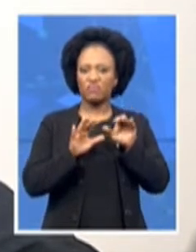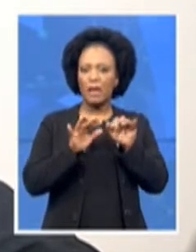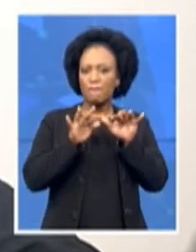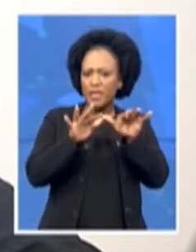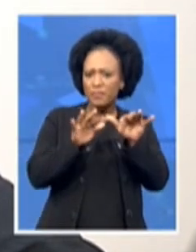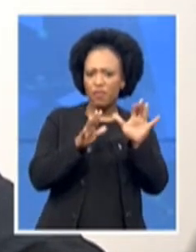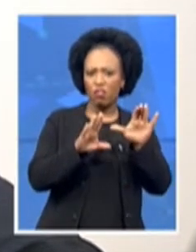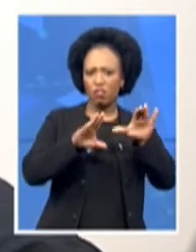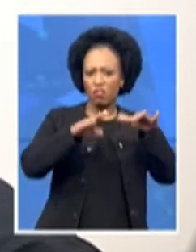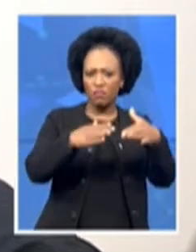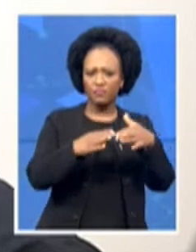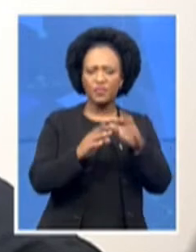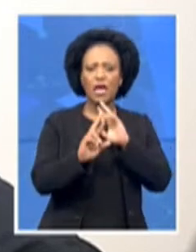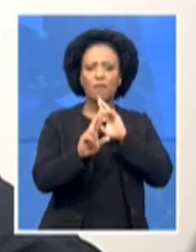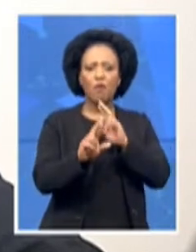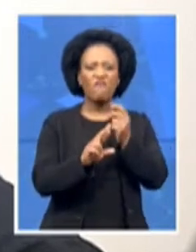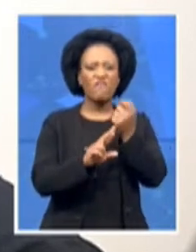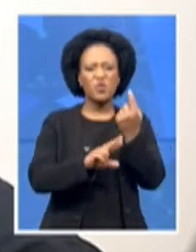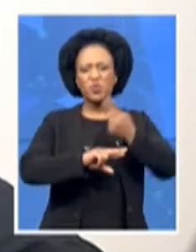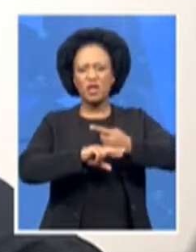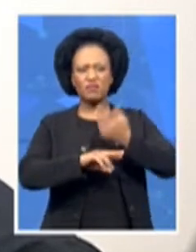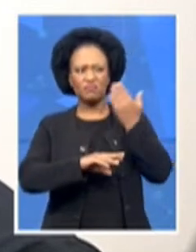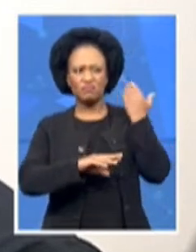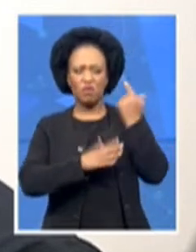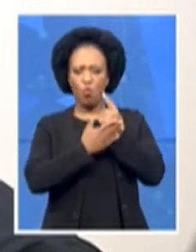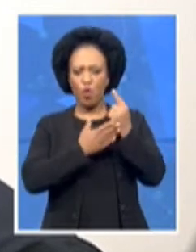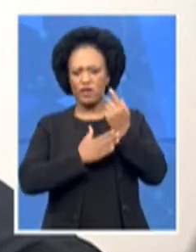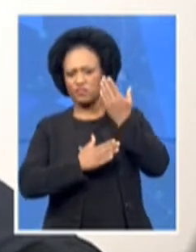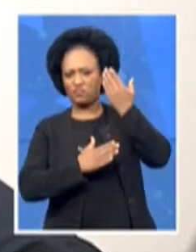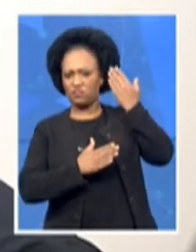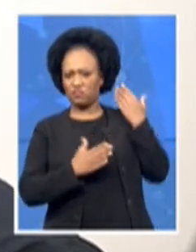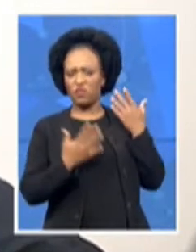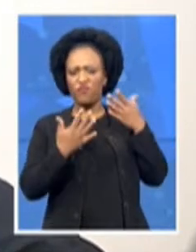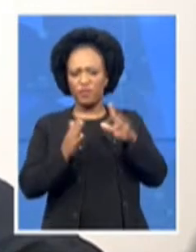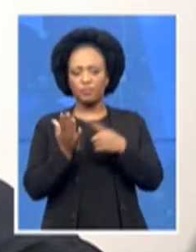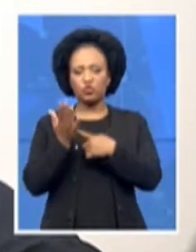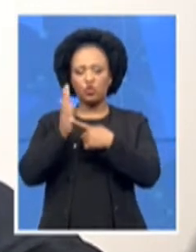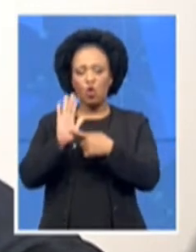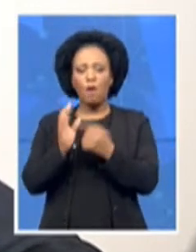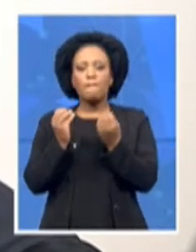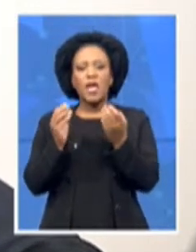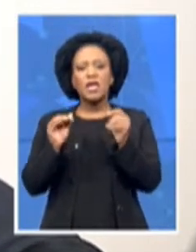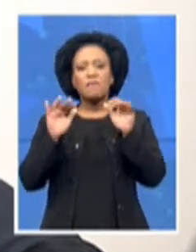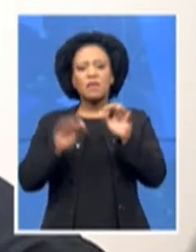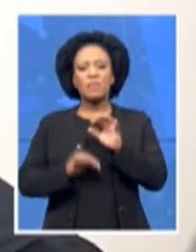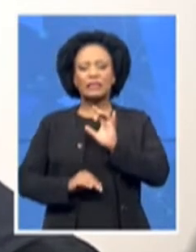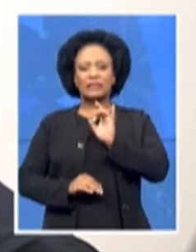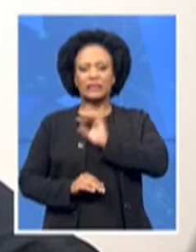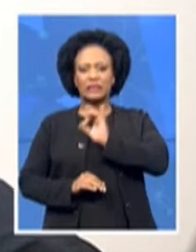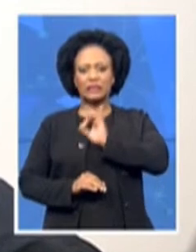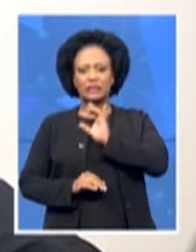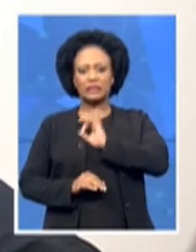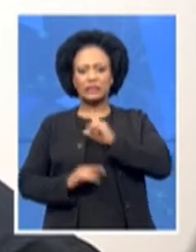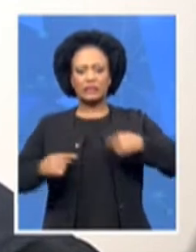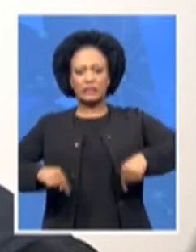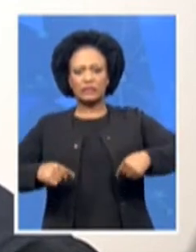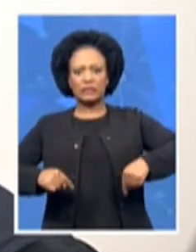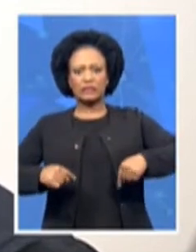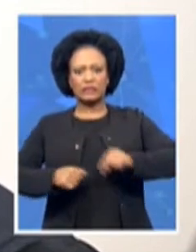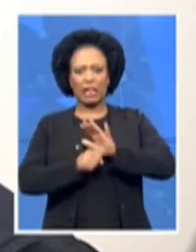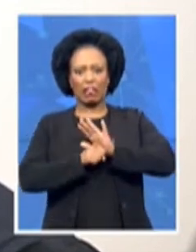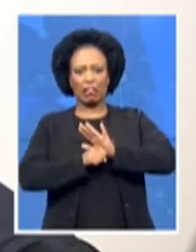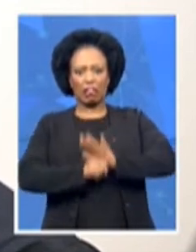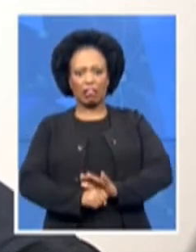a few weeks ago, which show that a lot of anxiety, even amongst young people, a lot of depression. We're starting to see rising